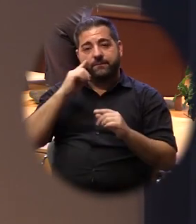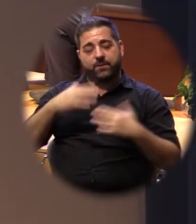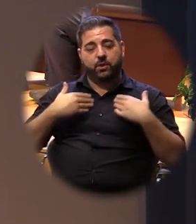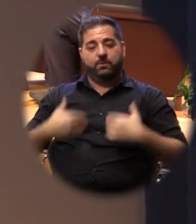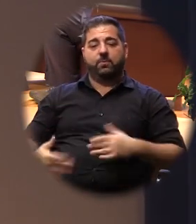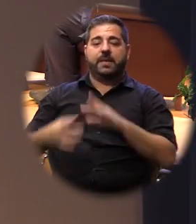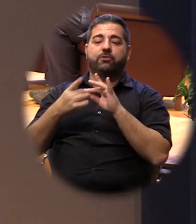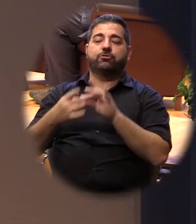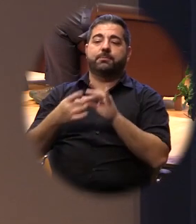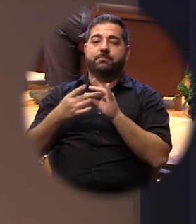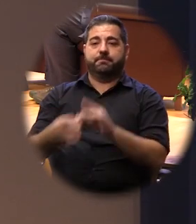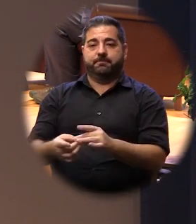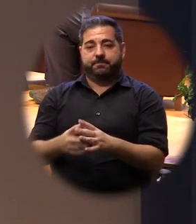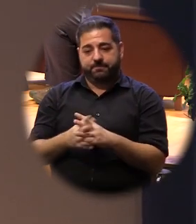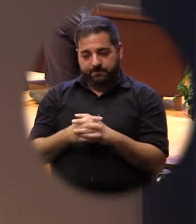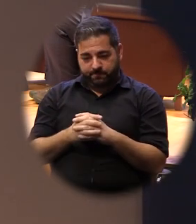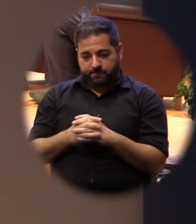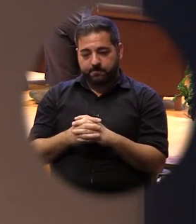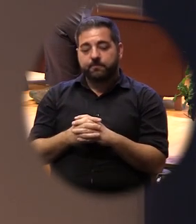relationships.